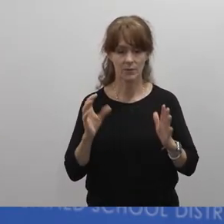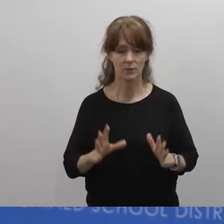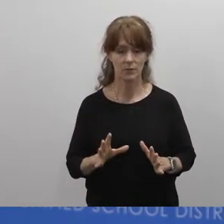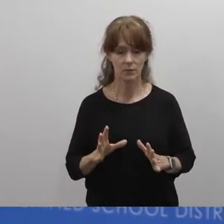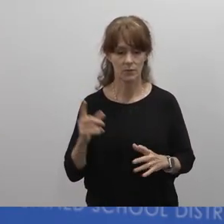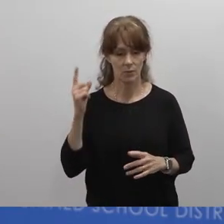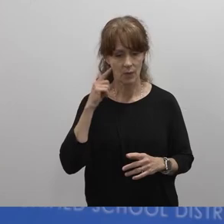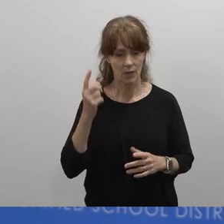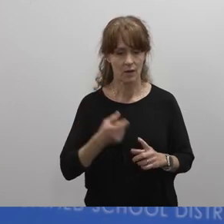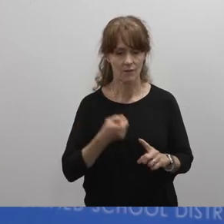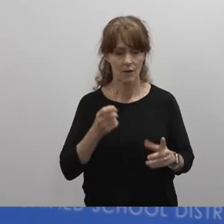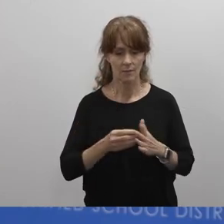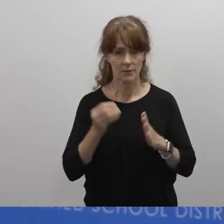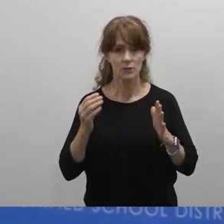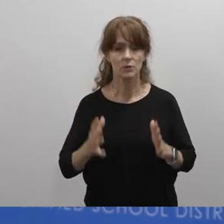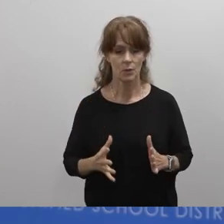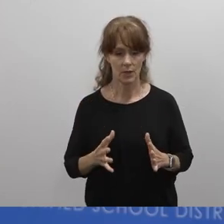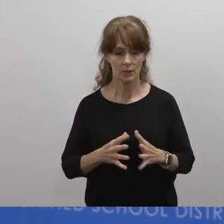hear from our students.